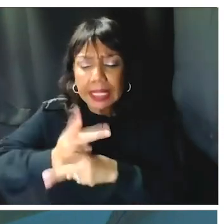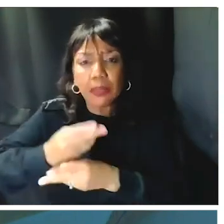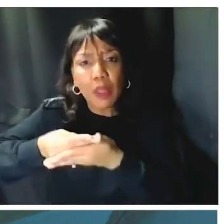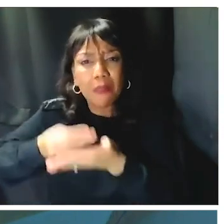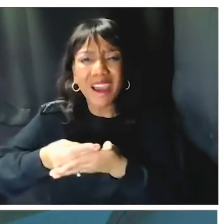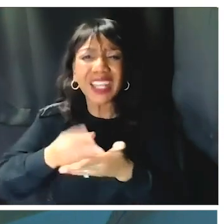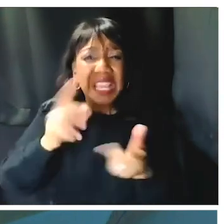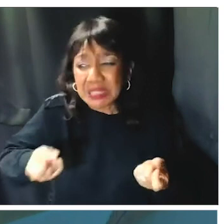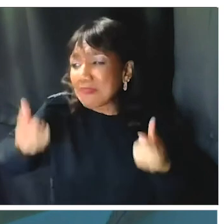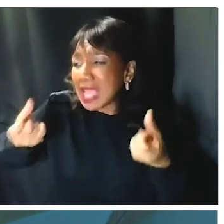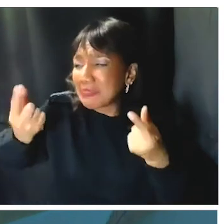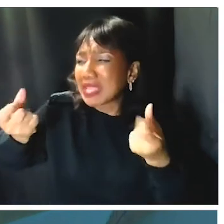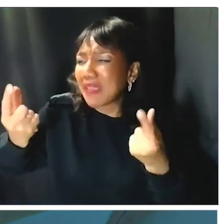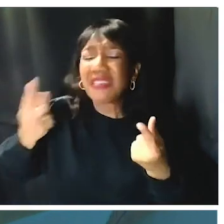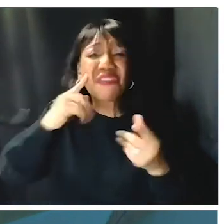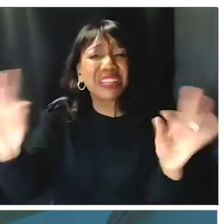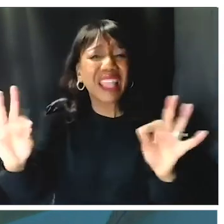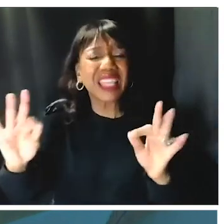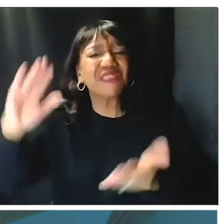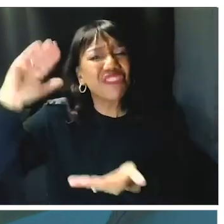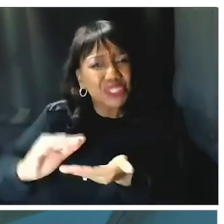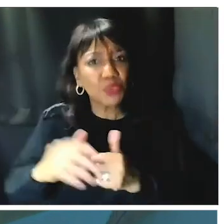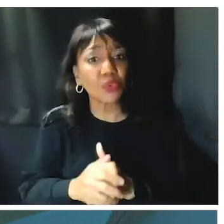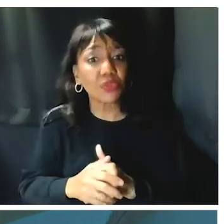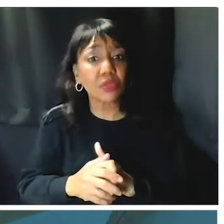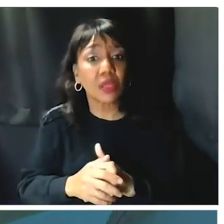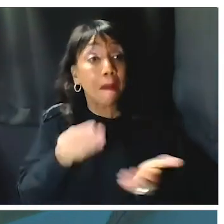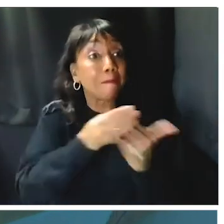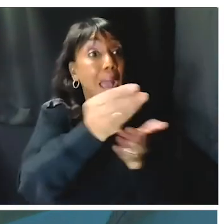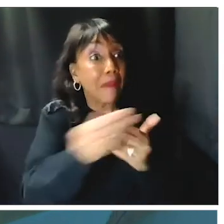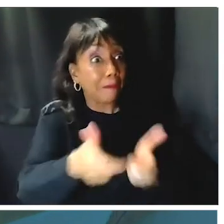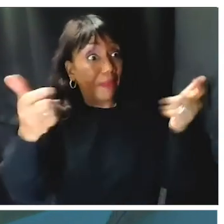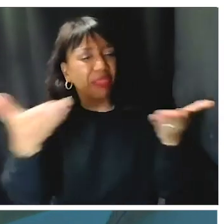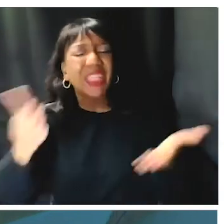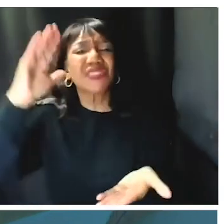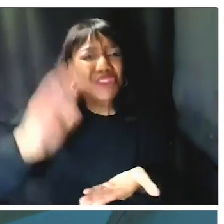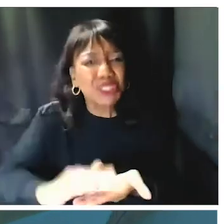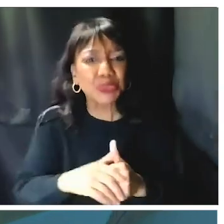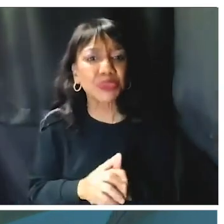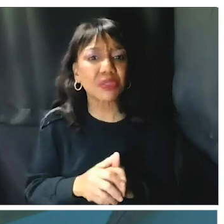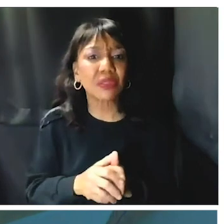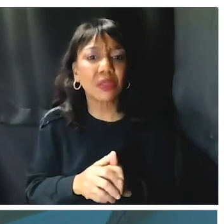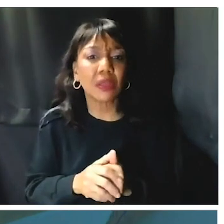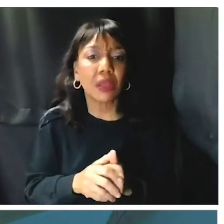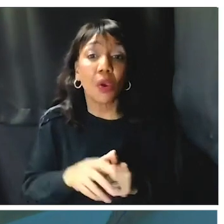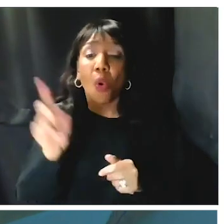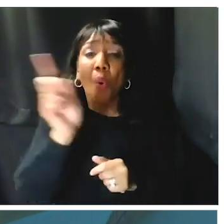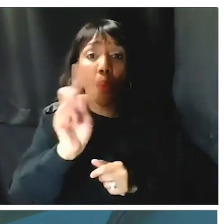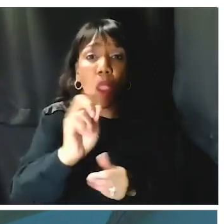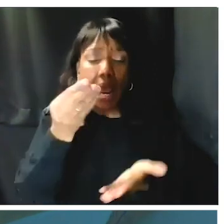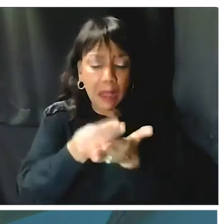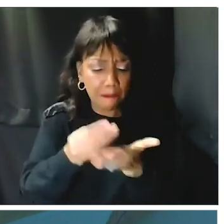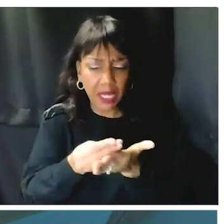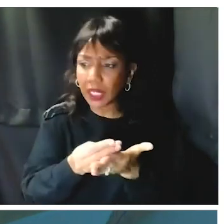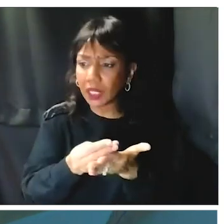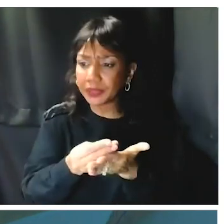eliminate unnecessary costs, reduce larger expenses, set aside where you want